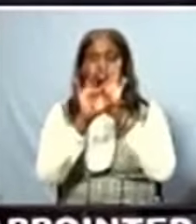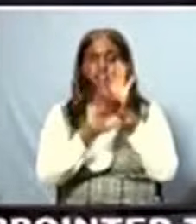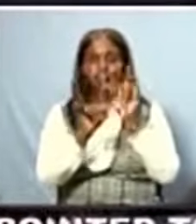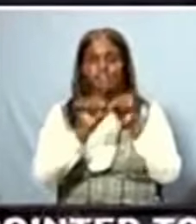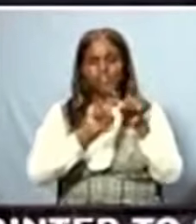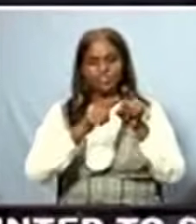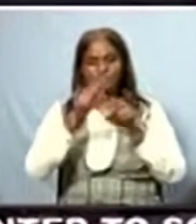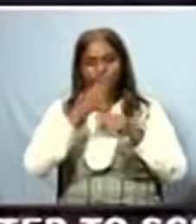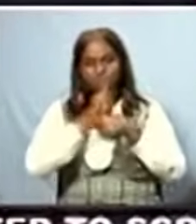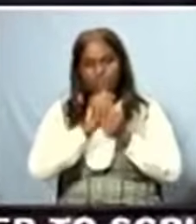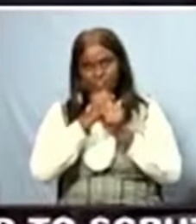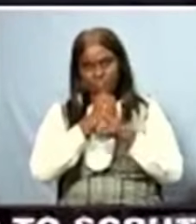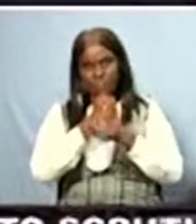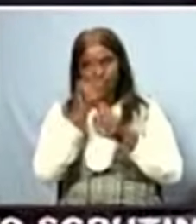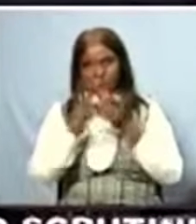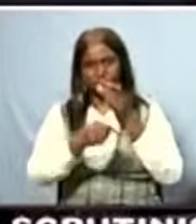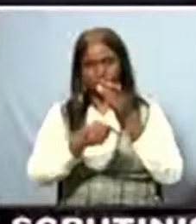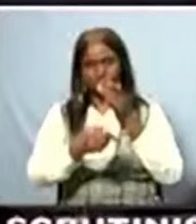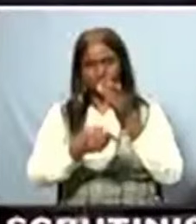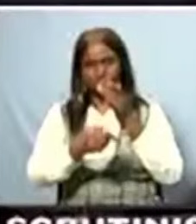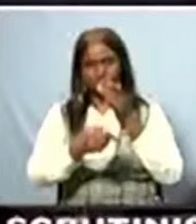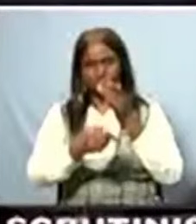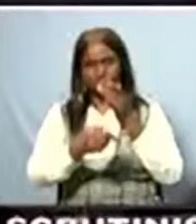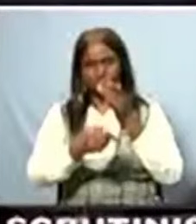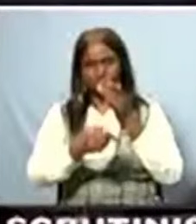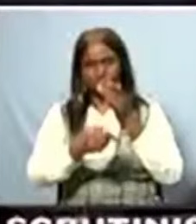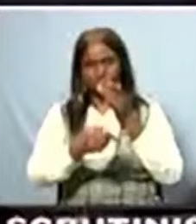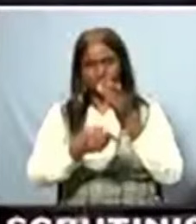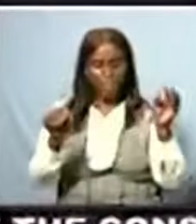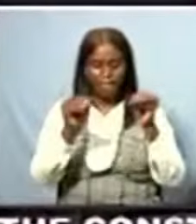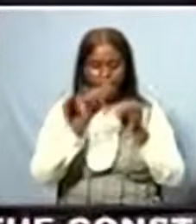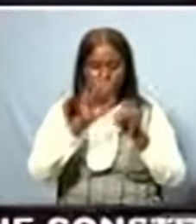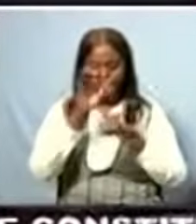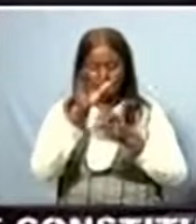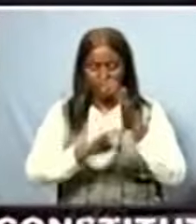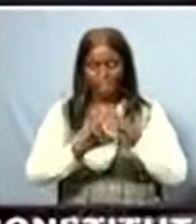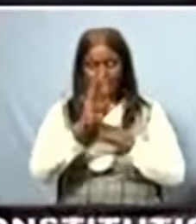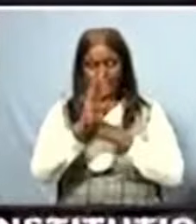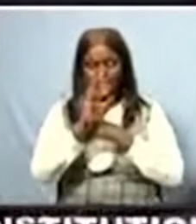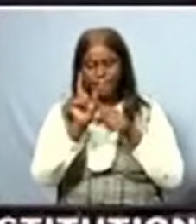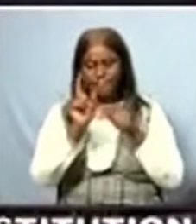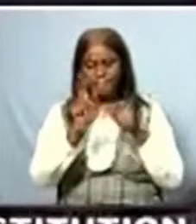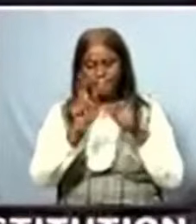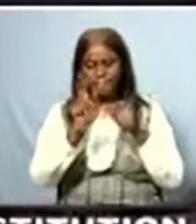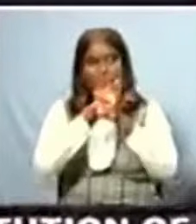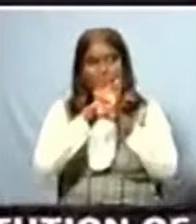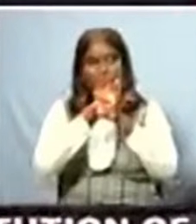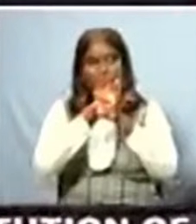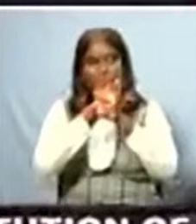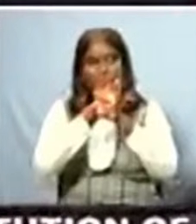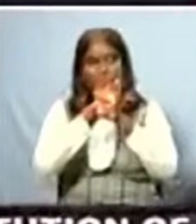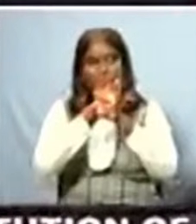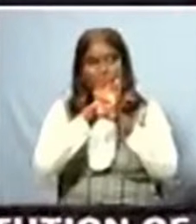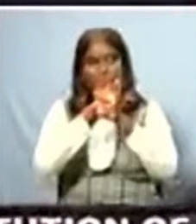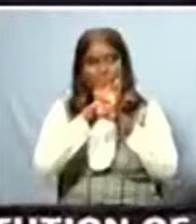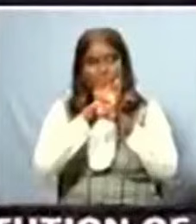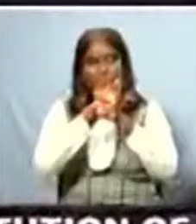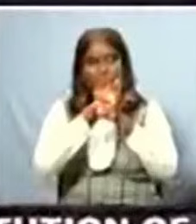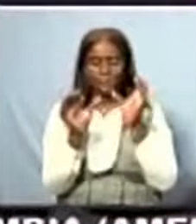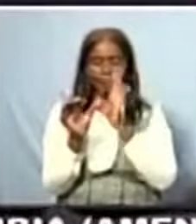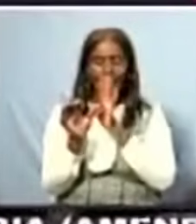amended by the deletion and replacement of Clause 6 so as to clarify the term of the